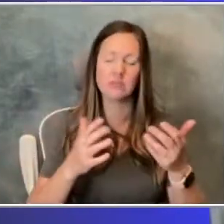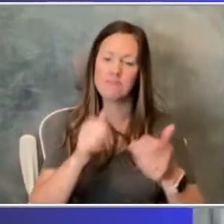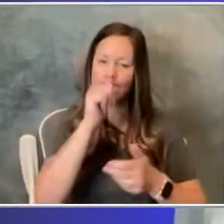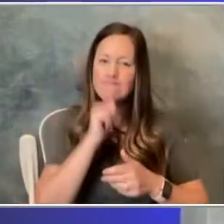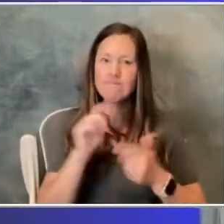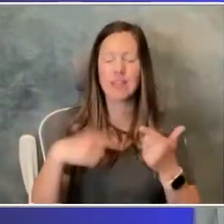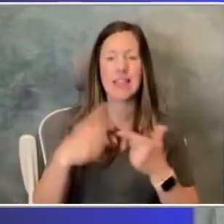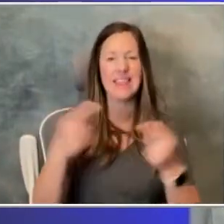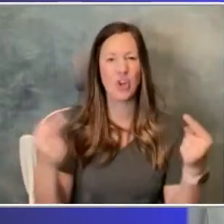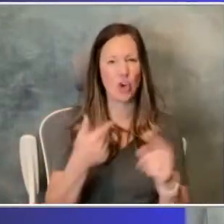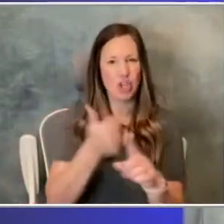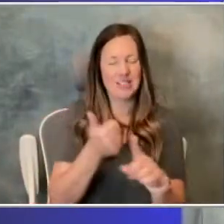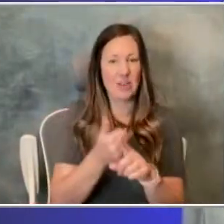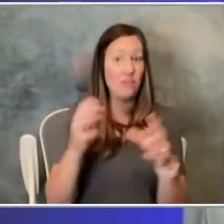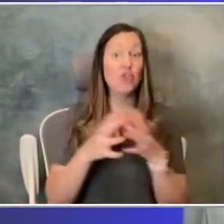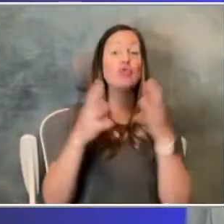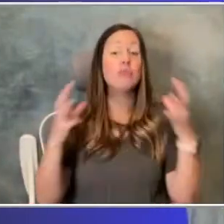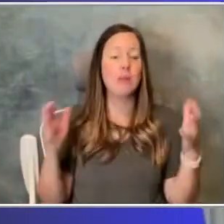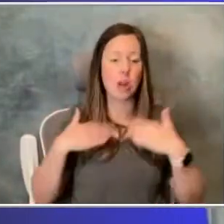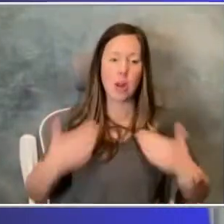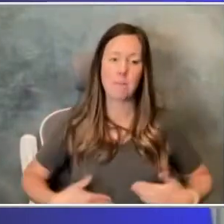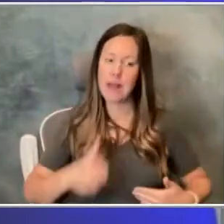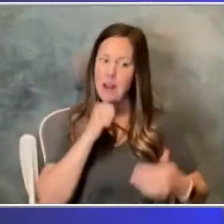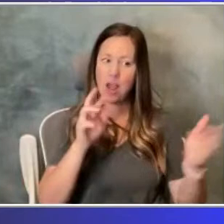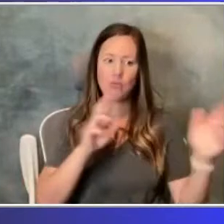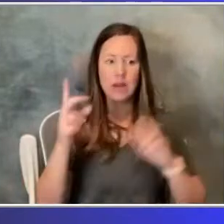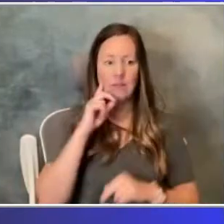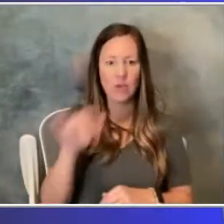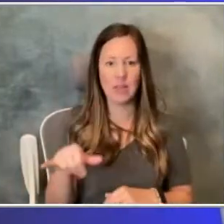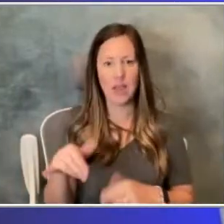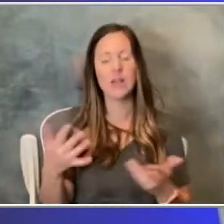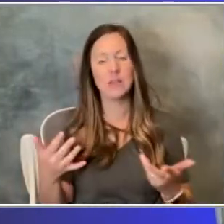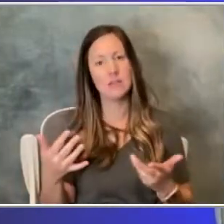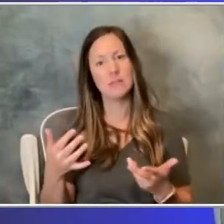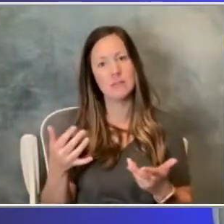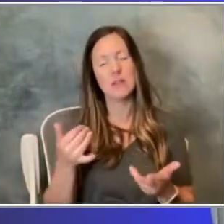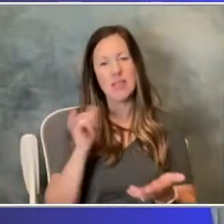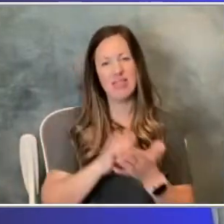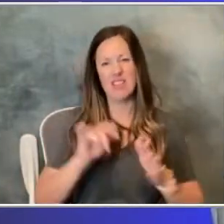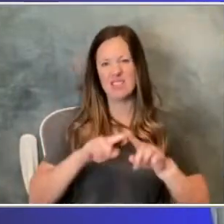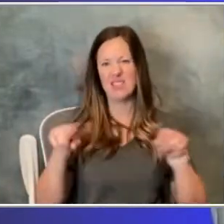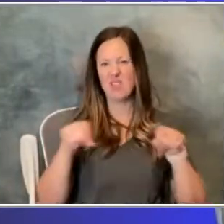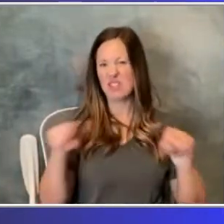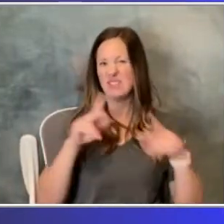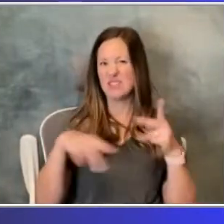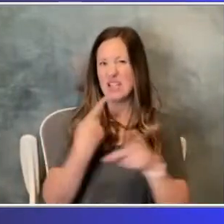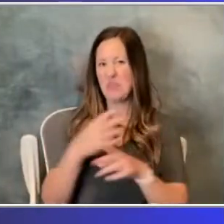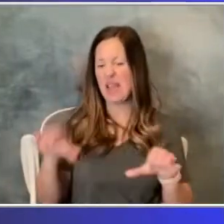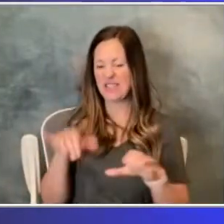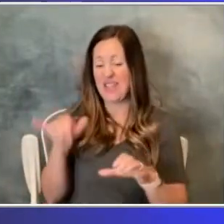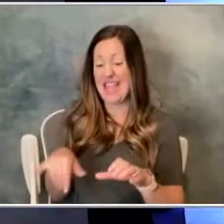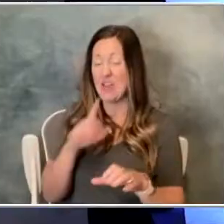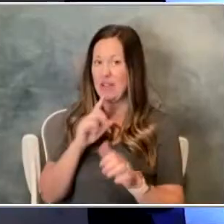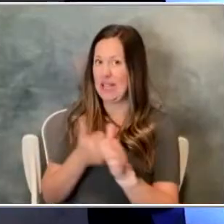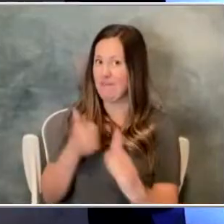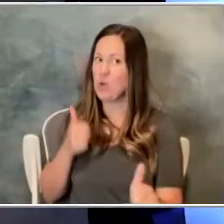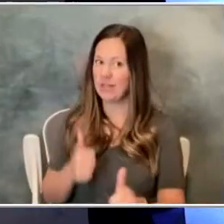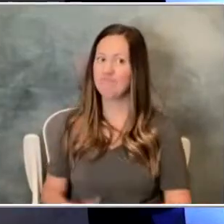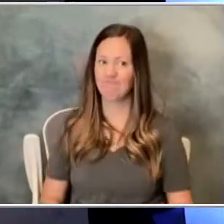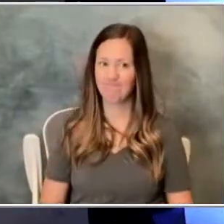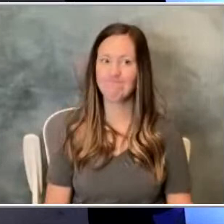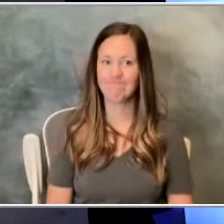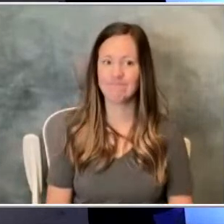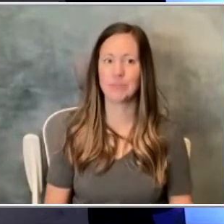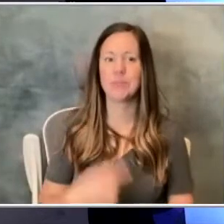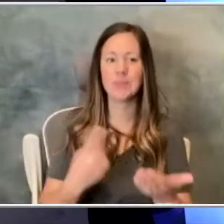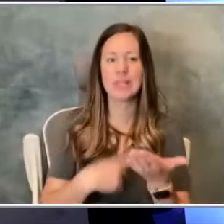hurting yourself because your body's just not ready for that. That's the type of activity we want to avoid pushing through. Yeah, sometimes my wife will